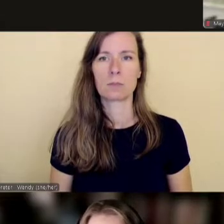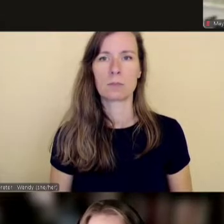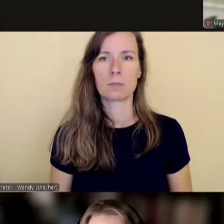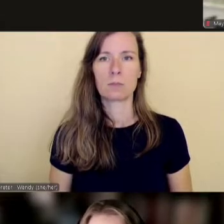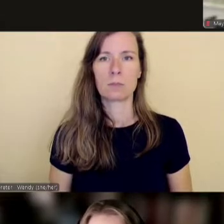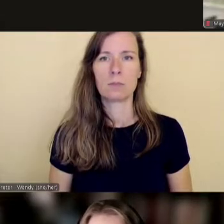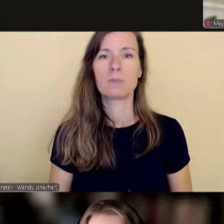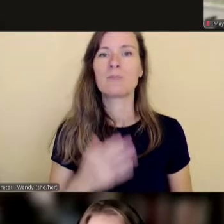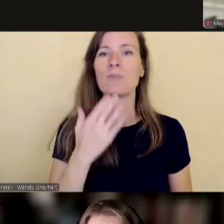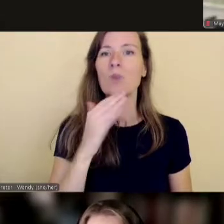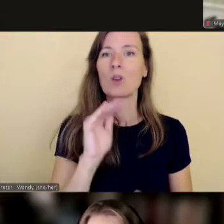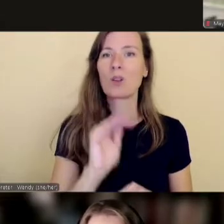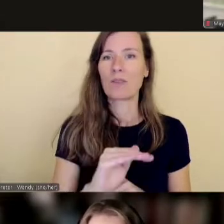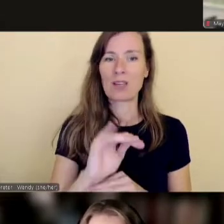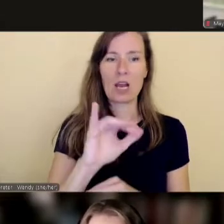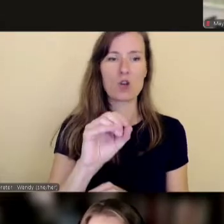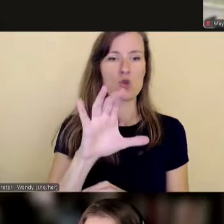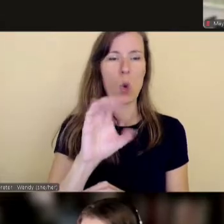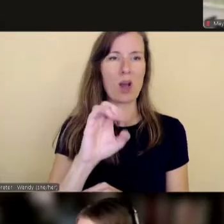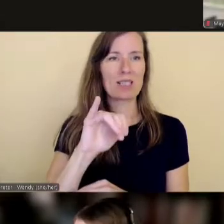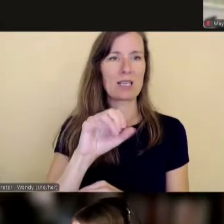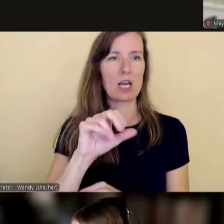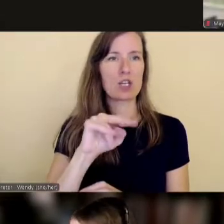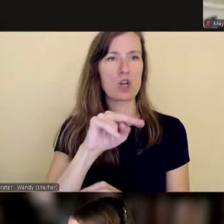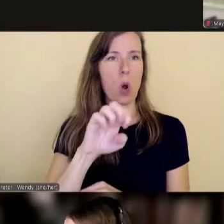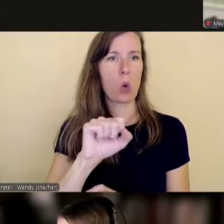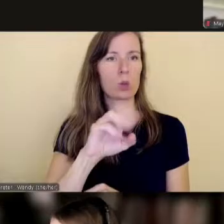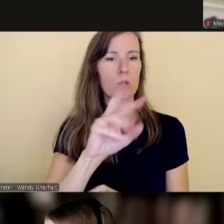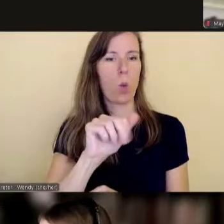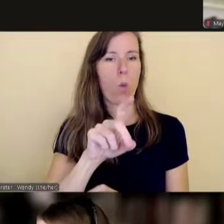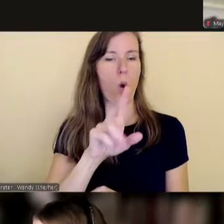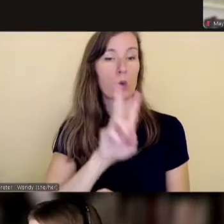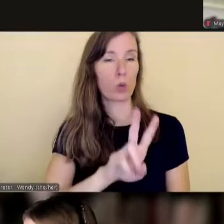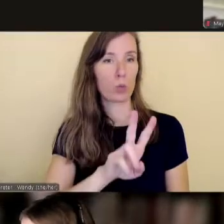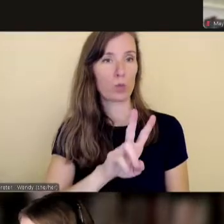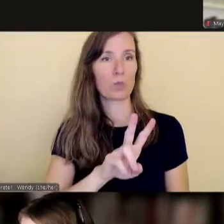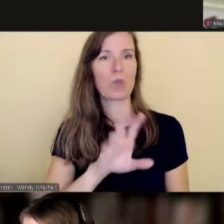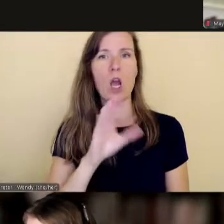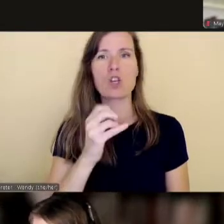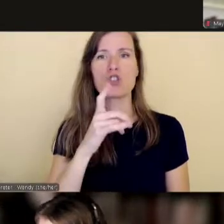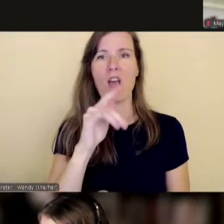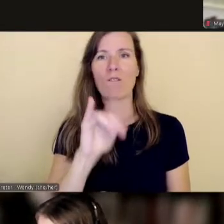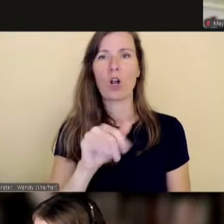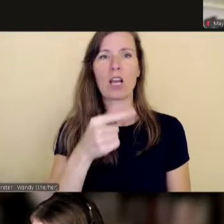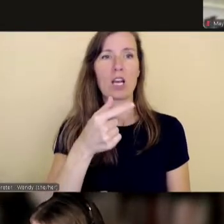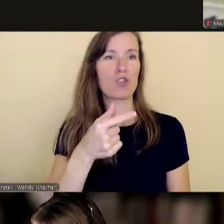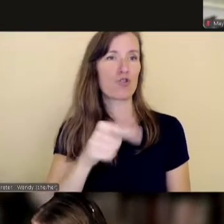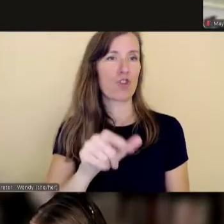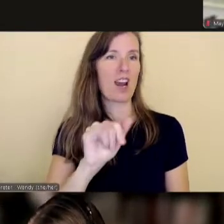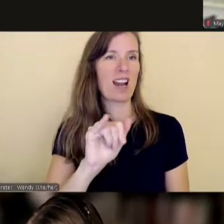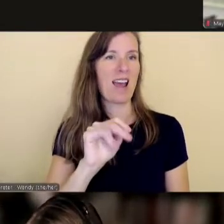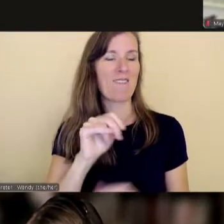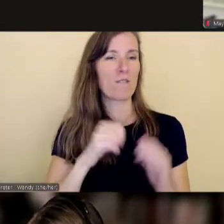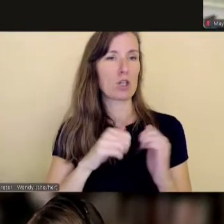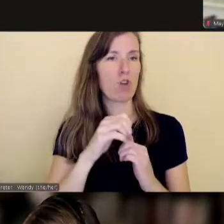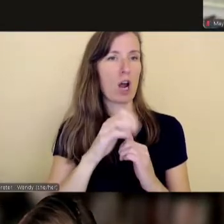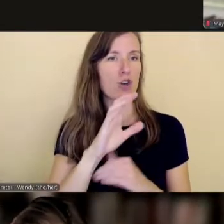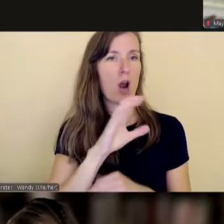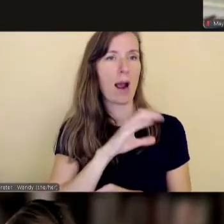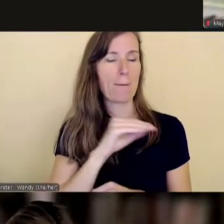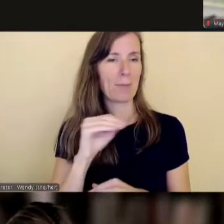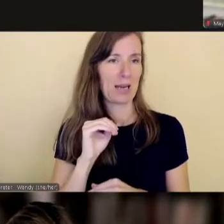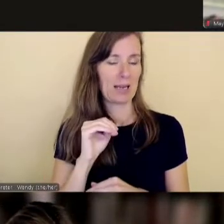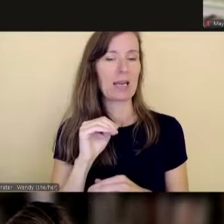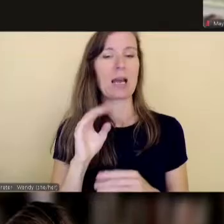Good evening, Joyce Jones, Ward 2. The Cheverly Green Infrastructure Committee provides multiple services to the town in addition to